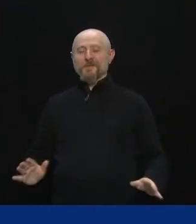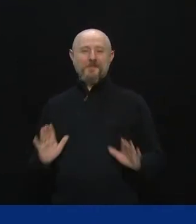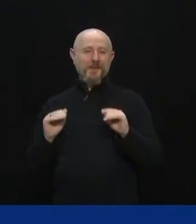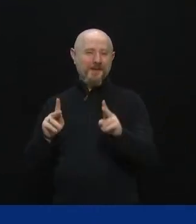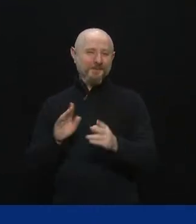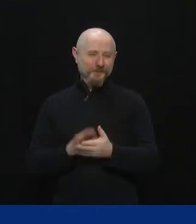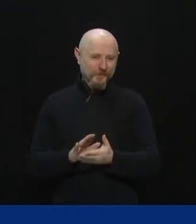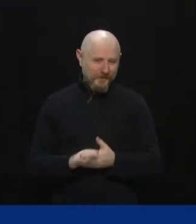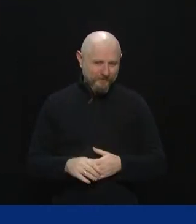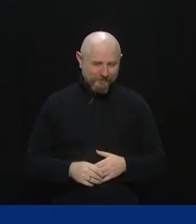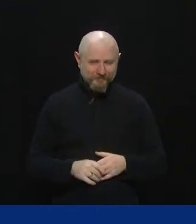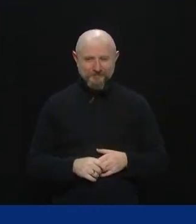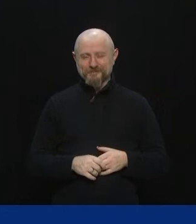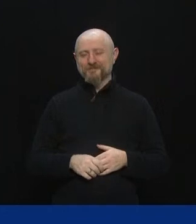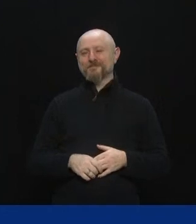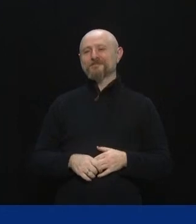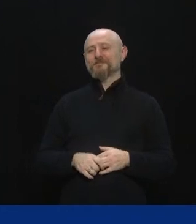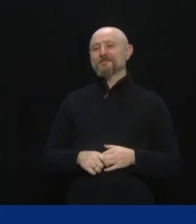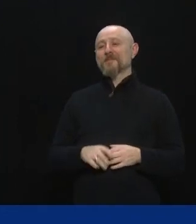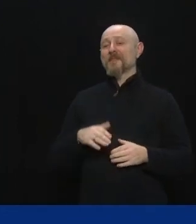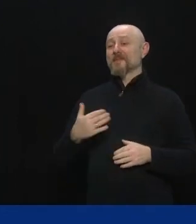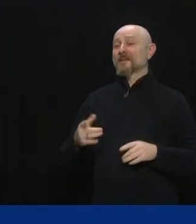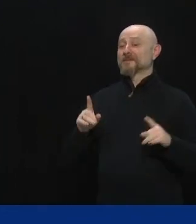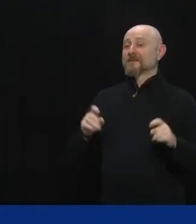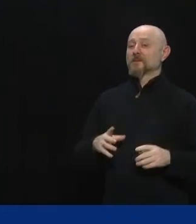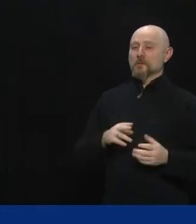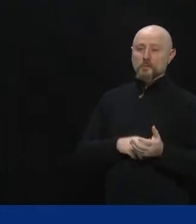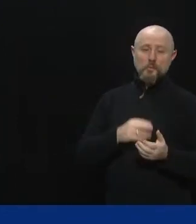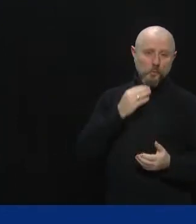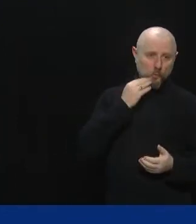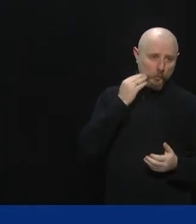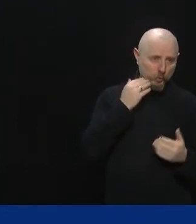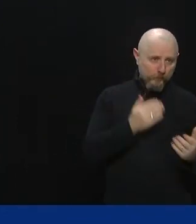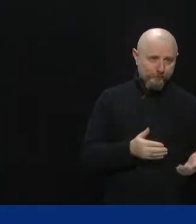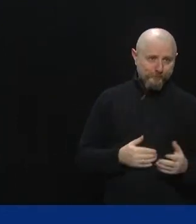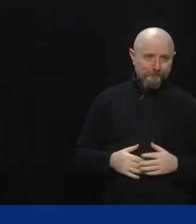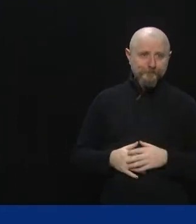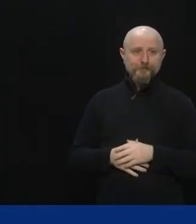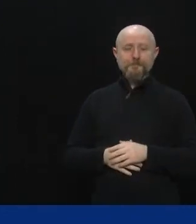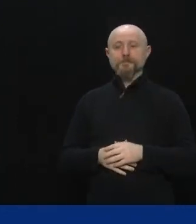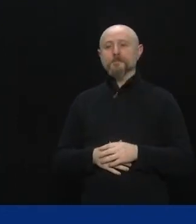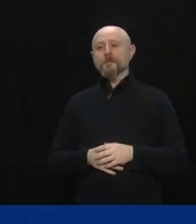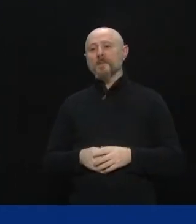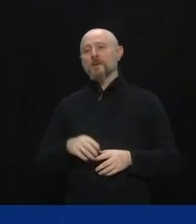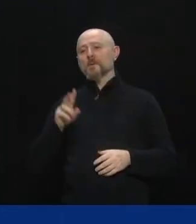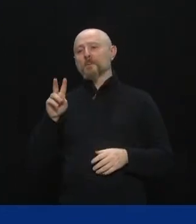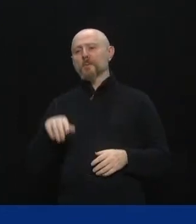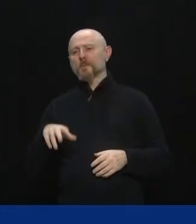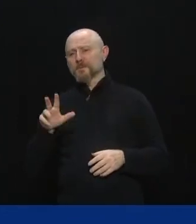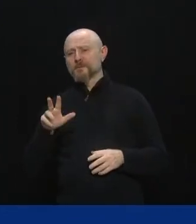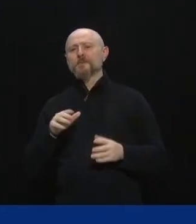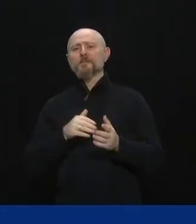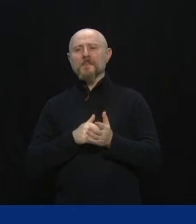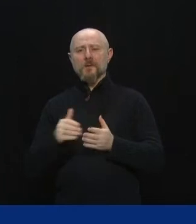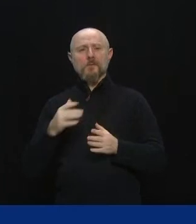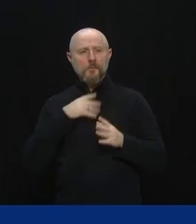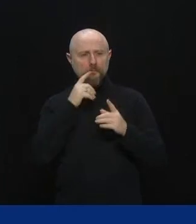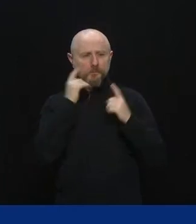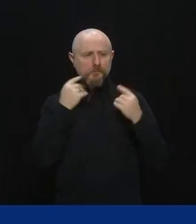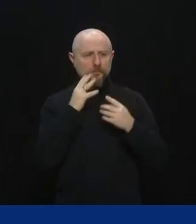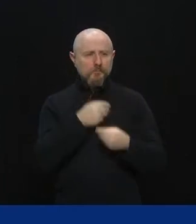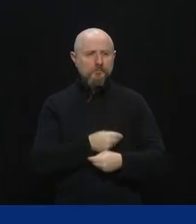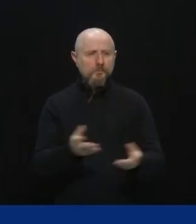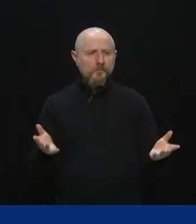And next round of tests will be nursing homes. More tests are almost nearly 1 million tests are arriving there. 1.2 million masks are being delivered. And also